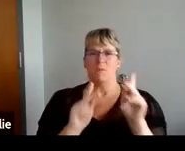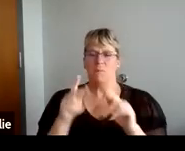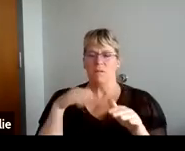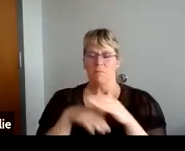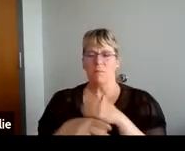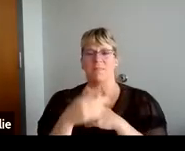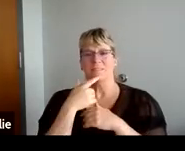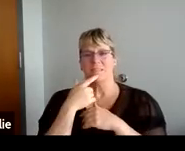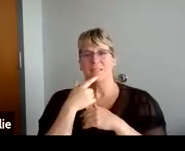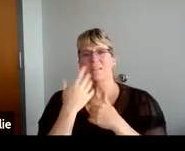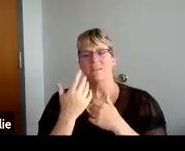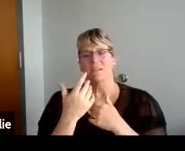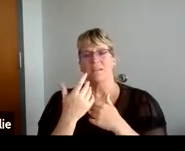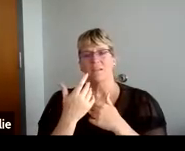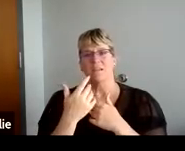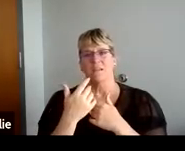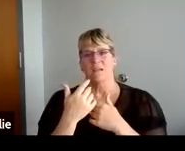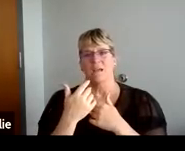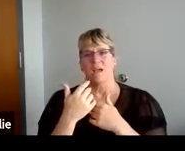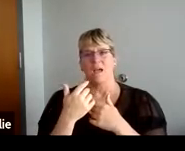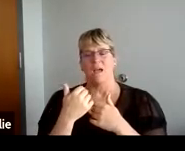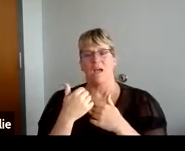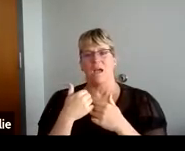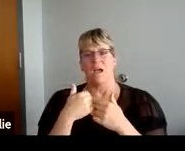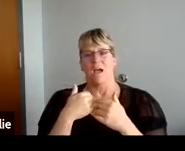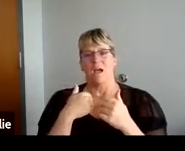say, I was bad this week.